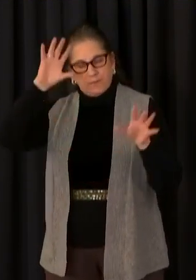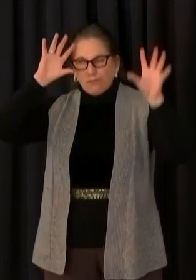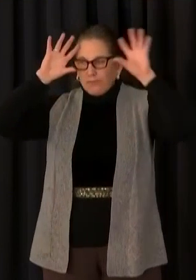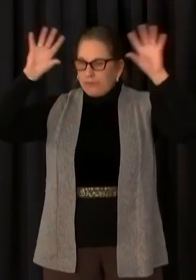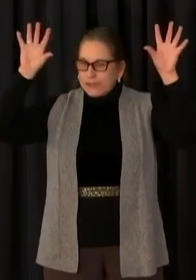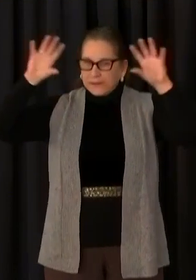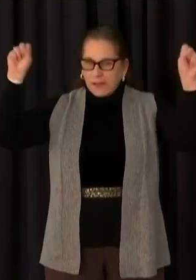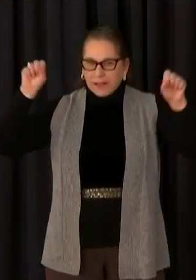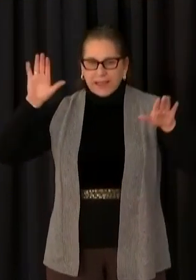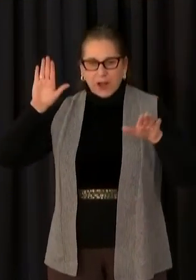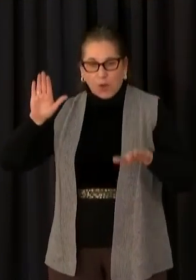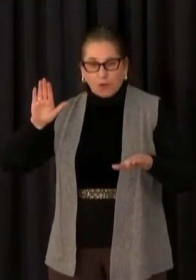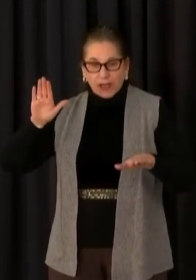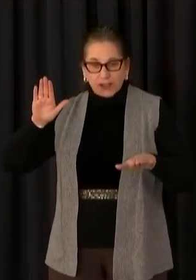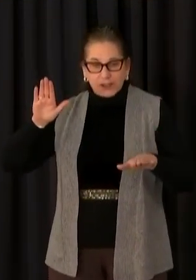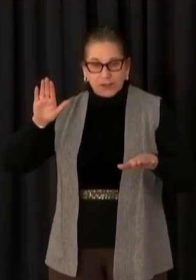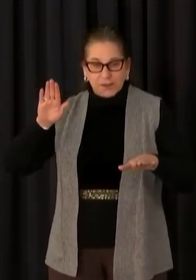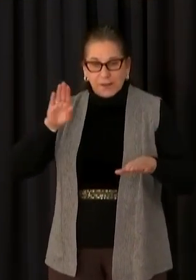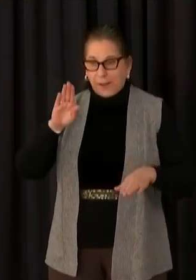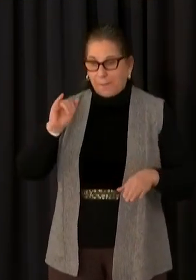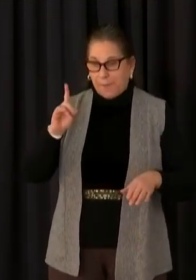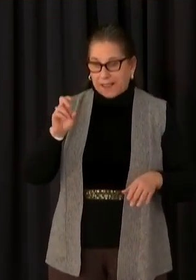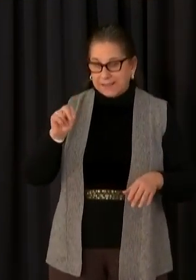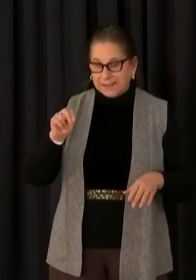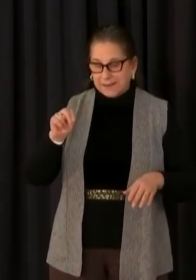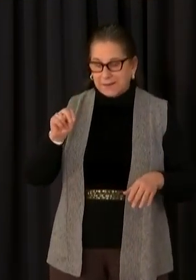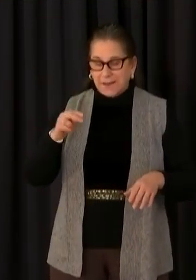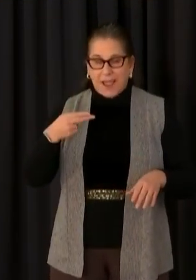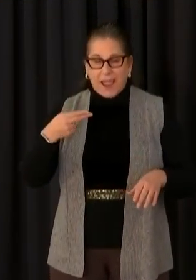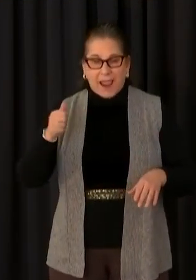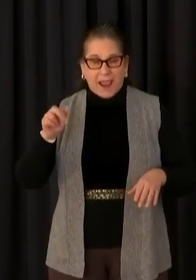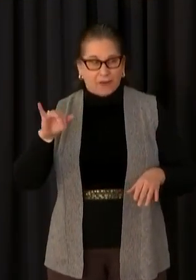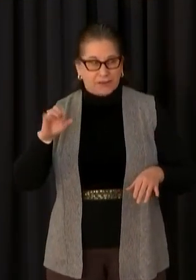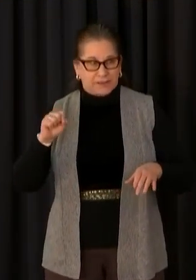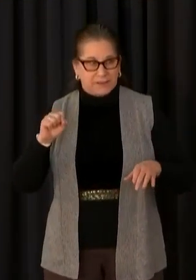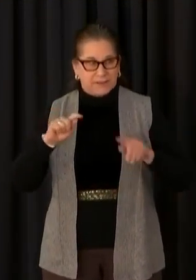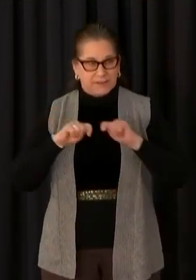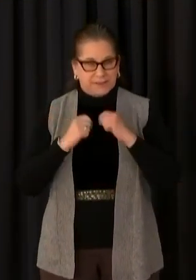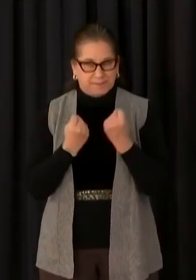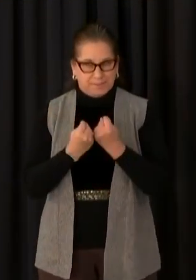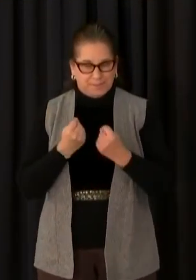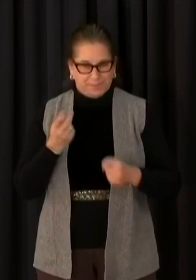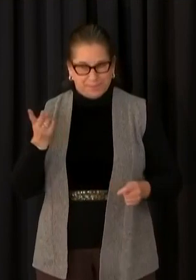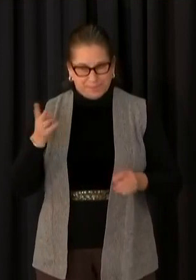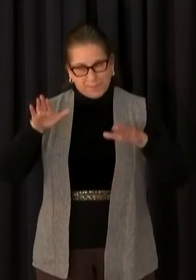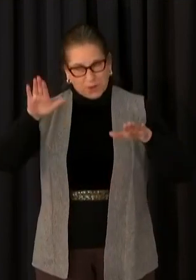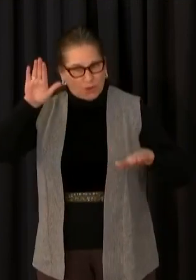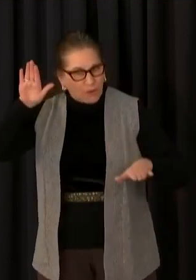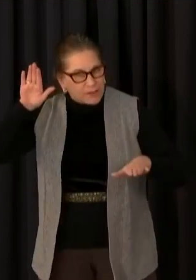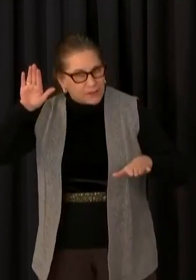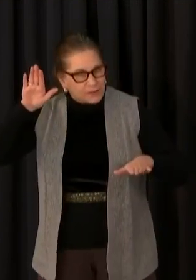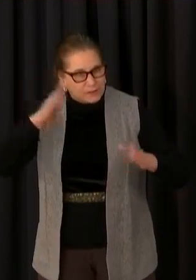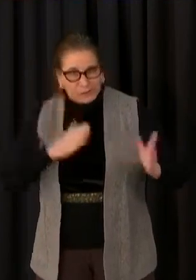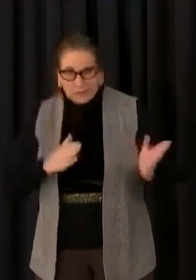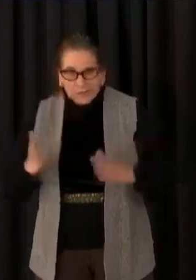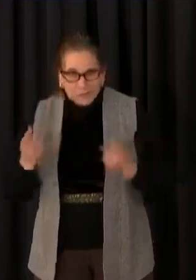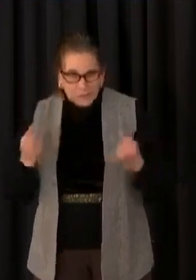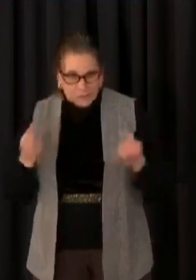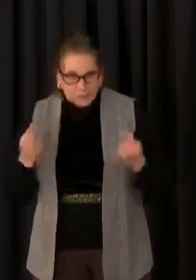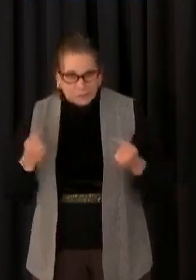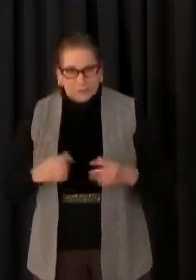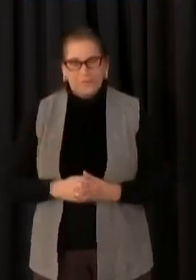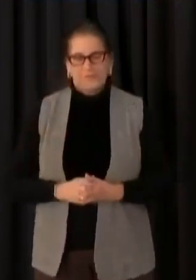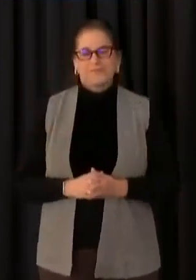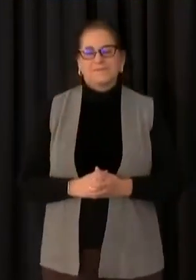of Joseph Biden and the inauguration of Vice President Kamala Harris.